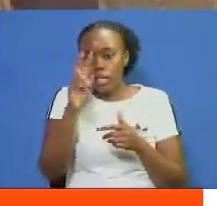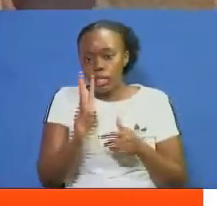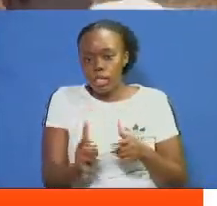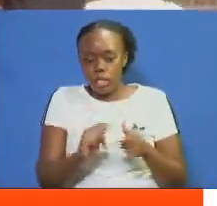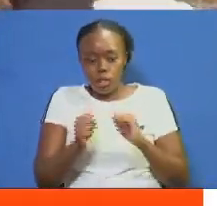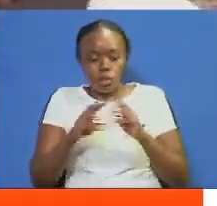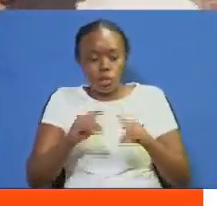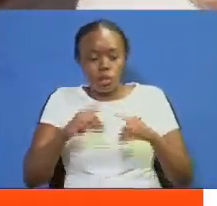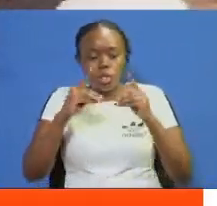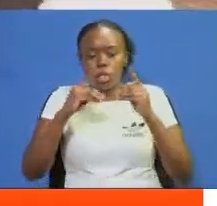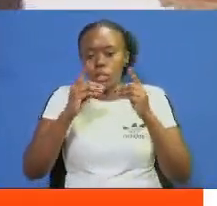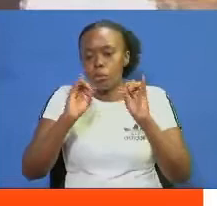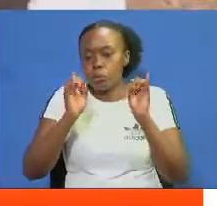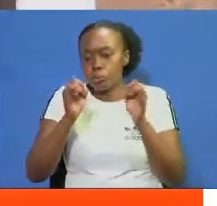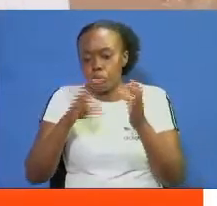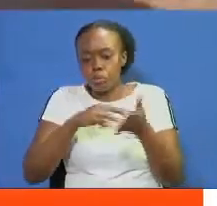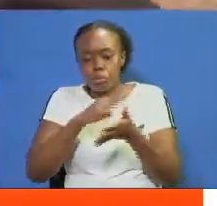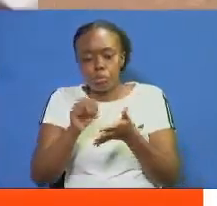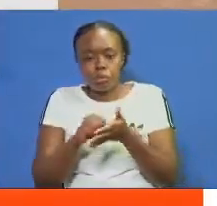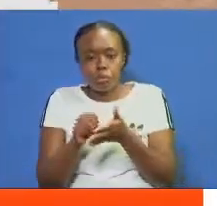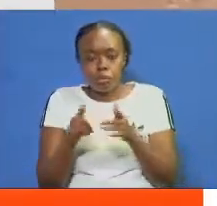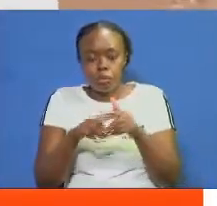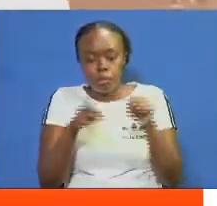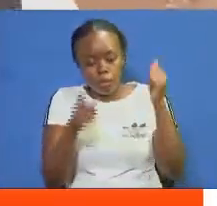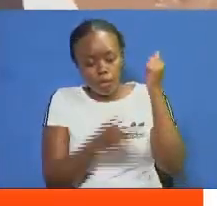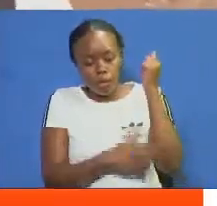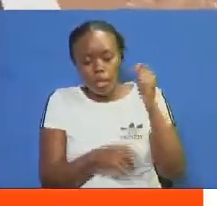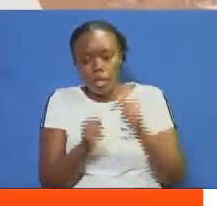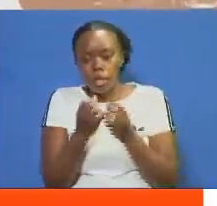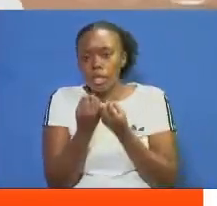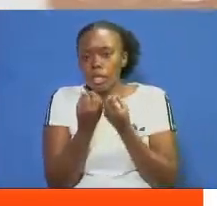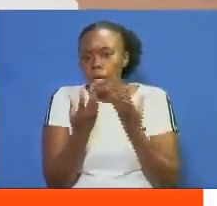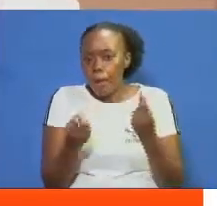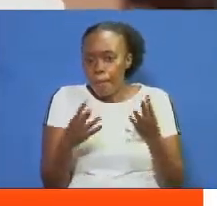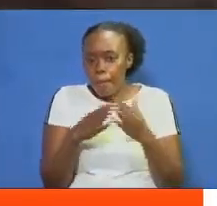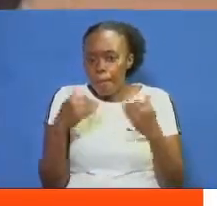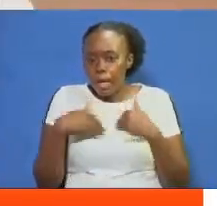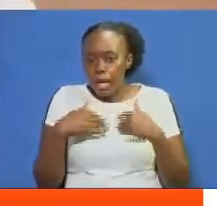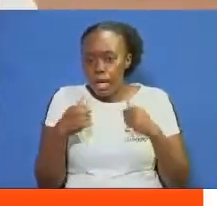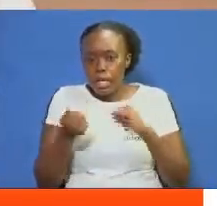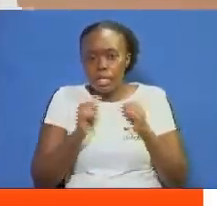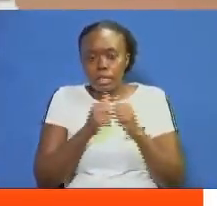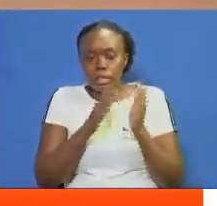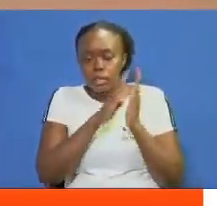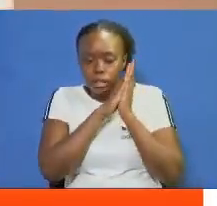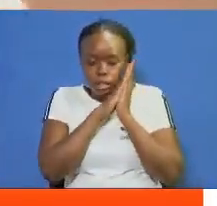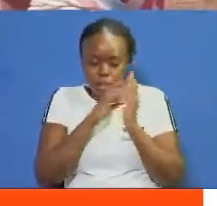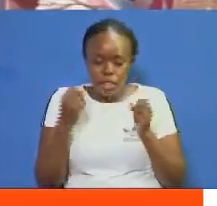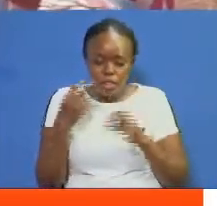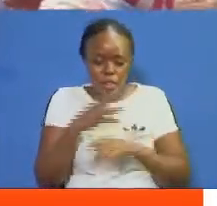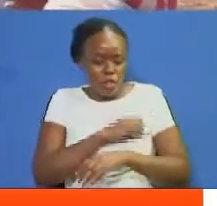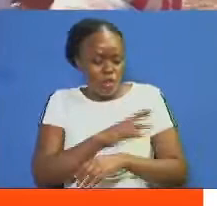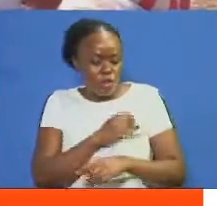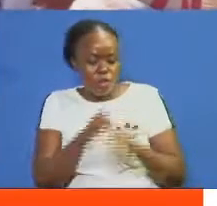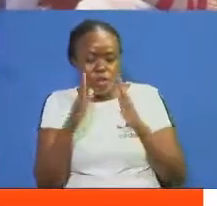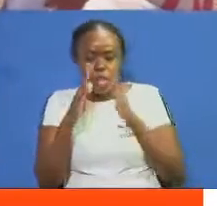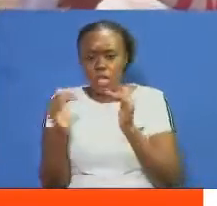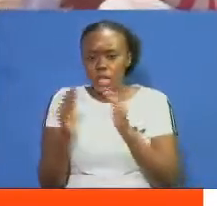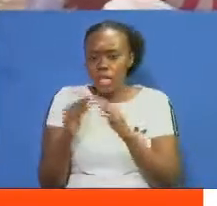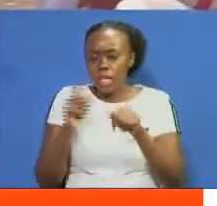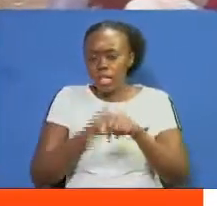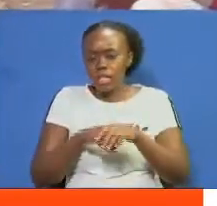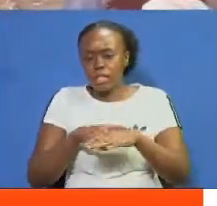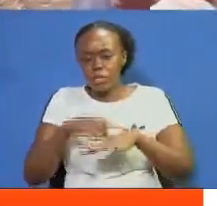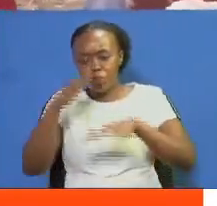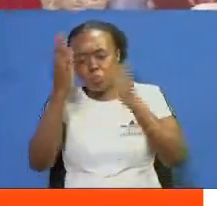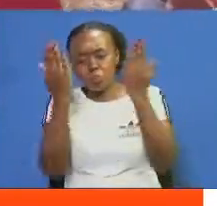for delivering the news to them in injury time, since many have not caught a wink of sleep as they fear their houses will be demolished in the middle of the